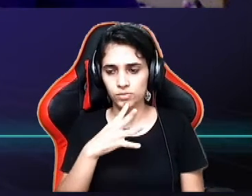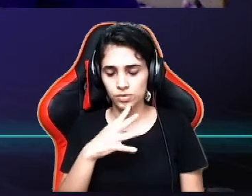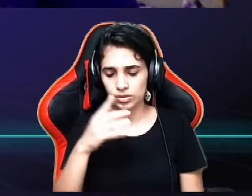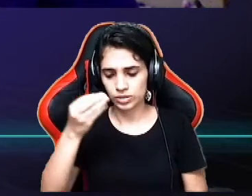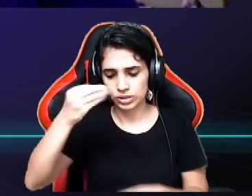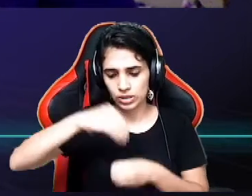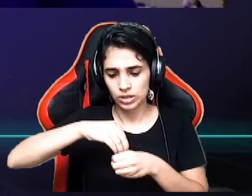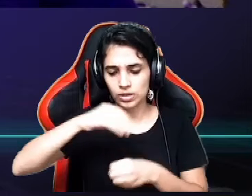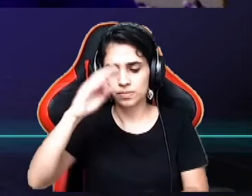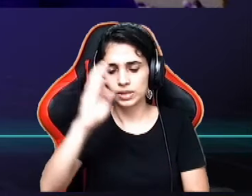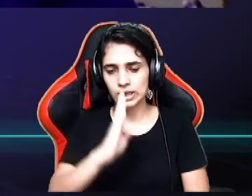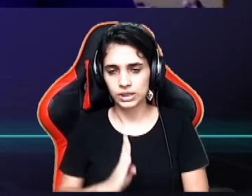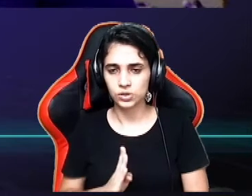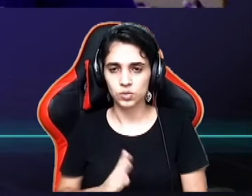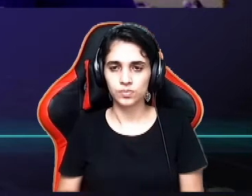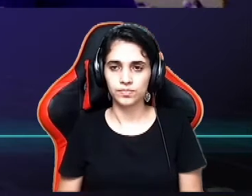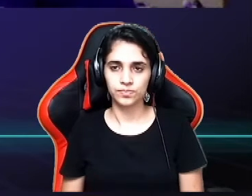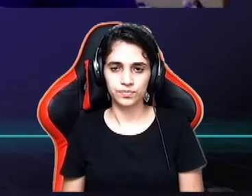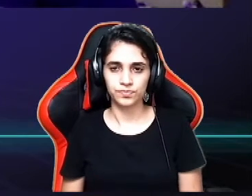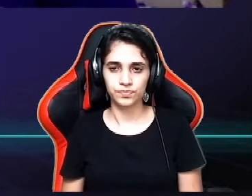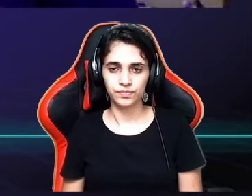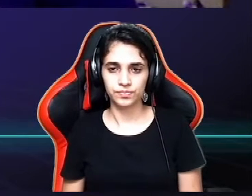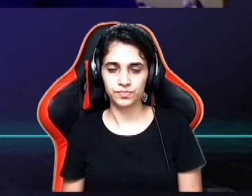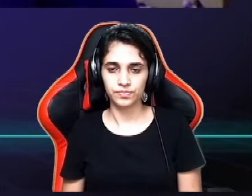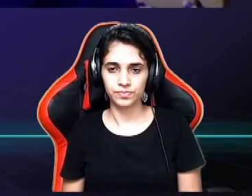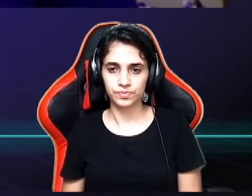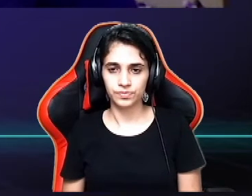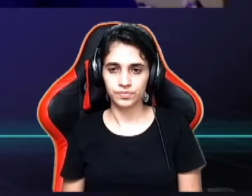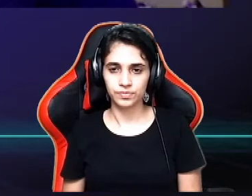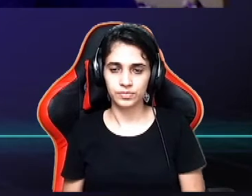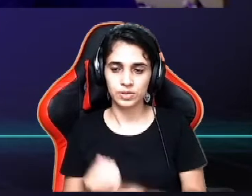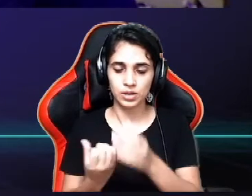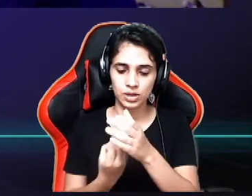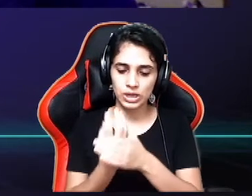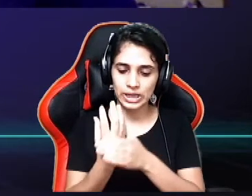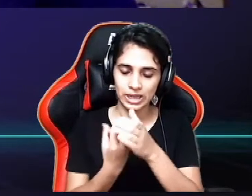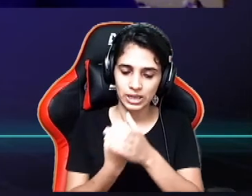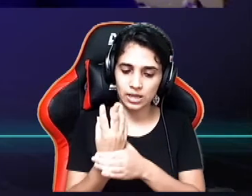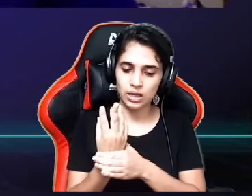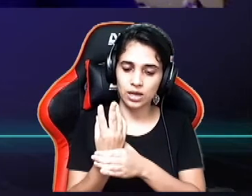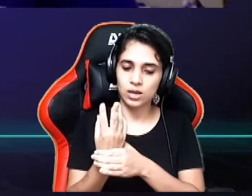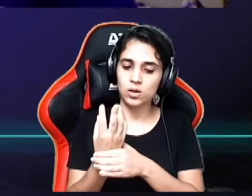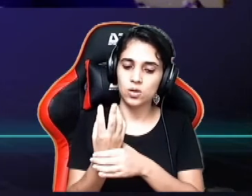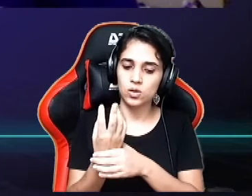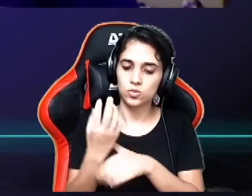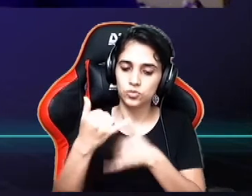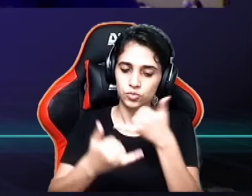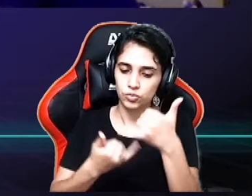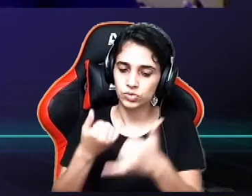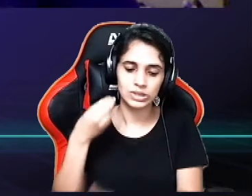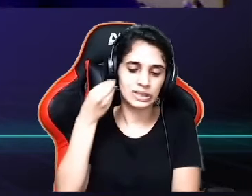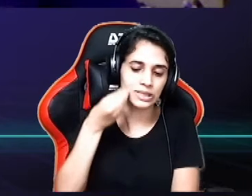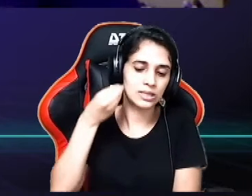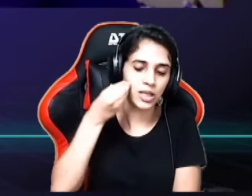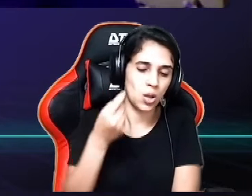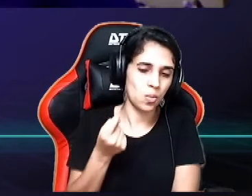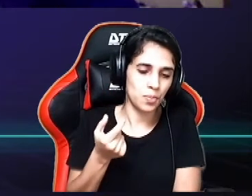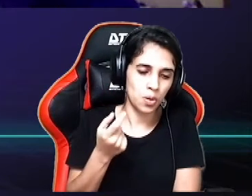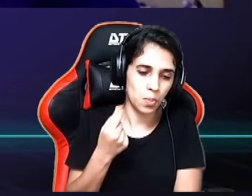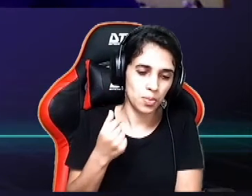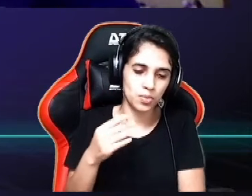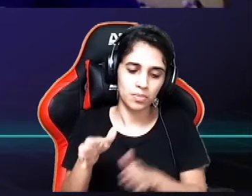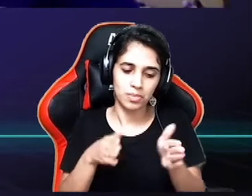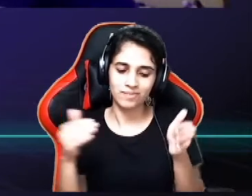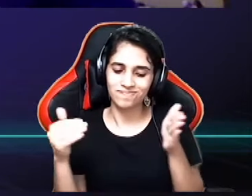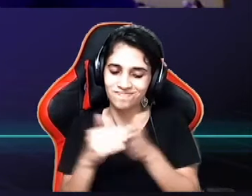you know the ones I know are mostly in Brazil. They created a product, they didn't test